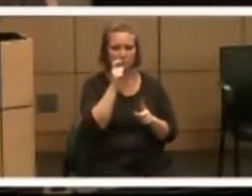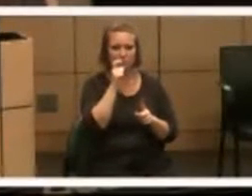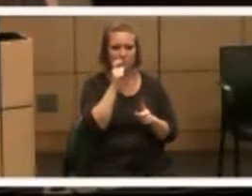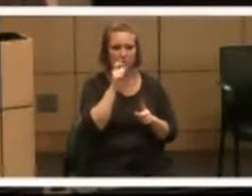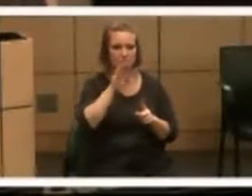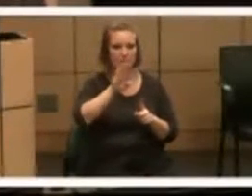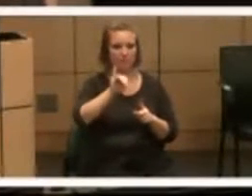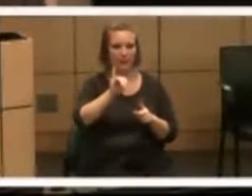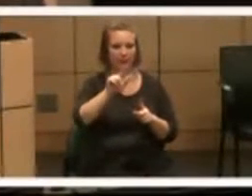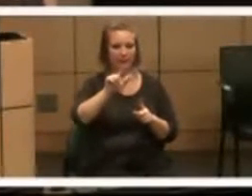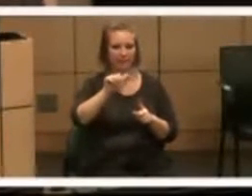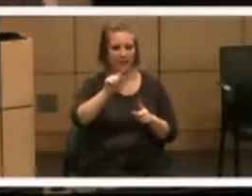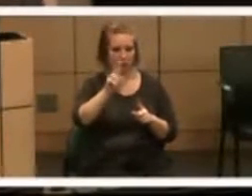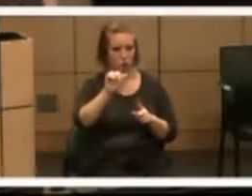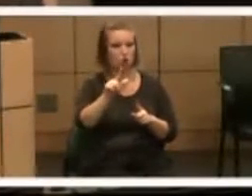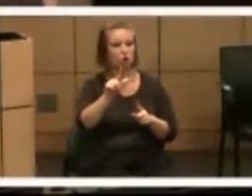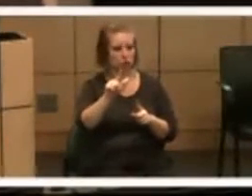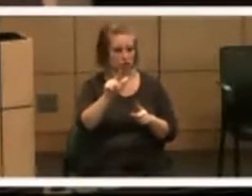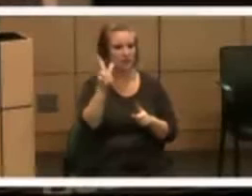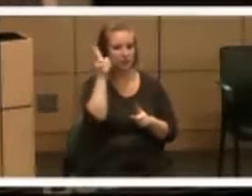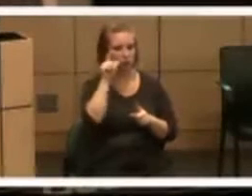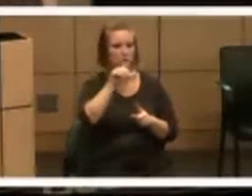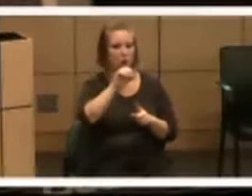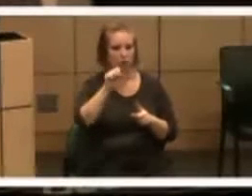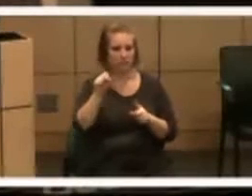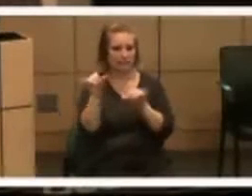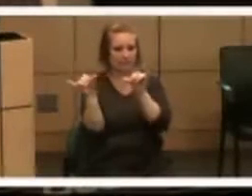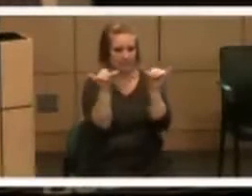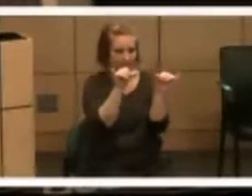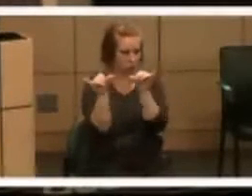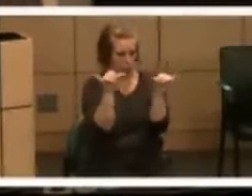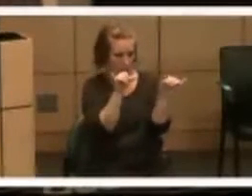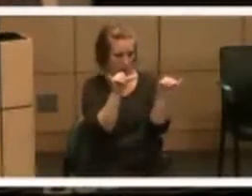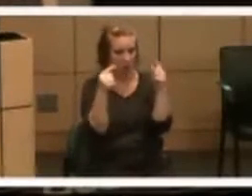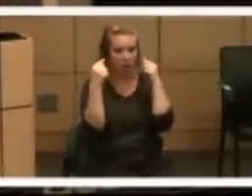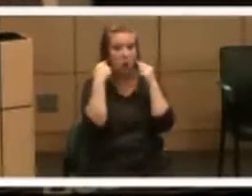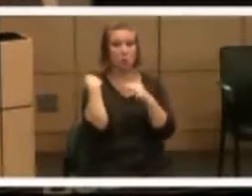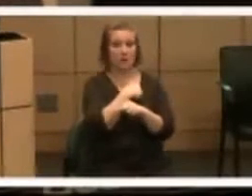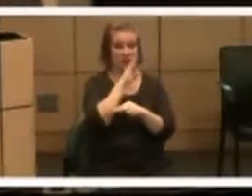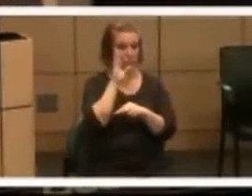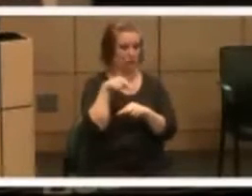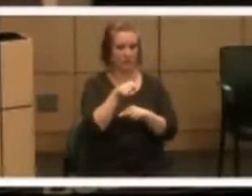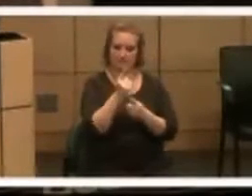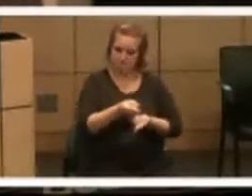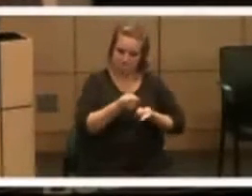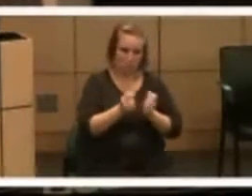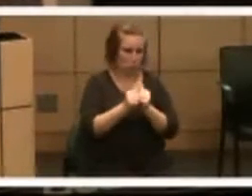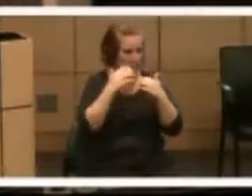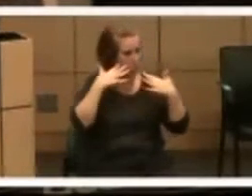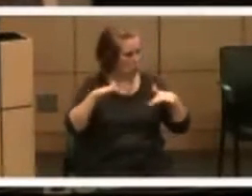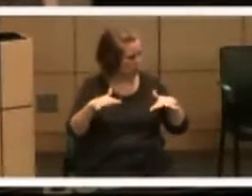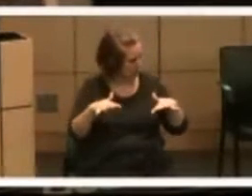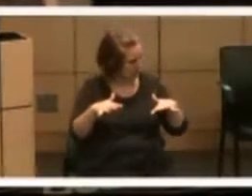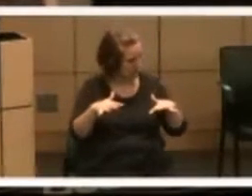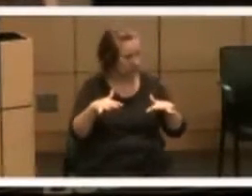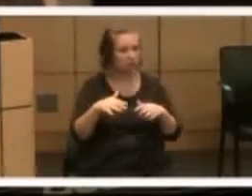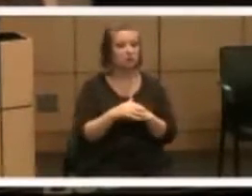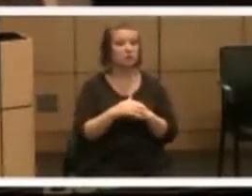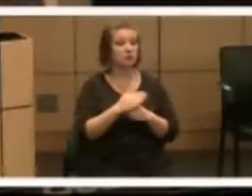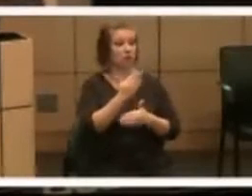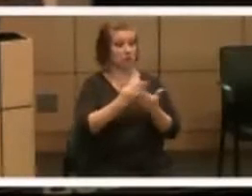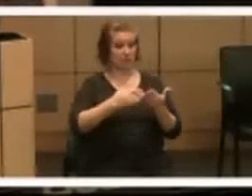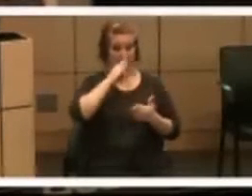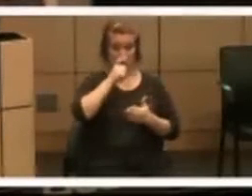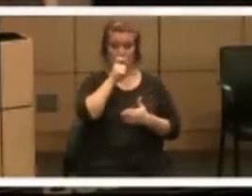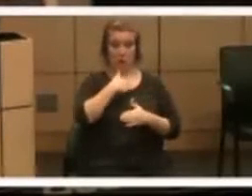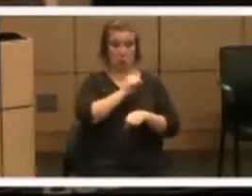bilateral hearing loss, symmetrical hearing loss, we know that they have difficulty in noise. And for some of the kids that I work with, when